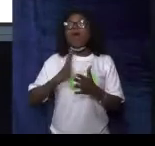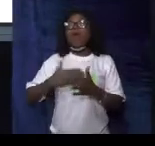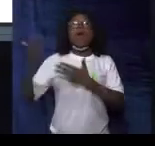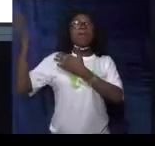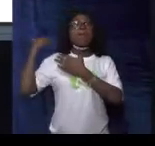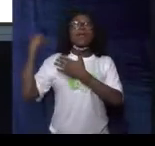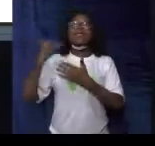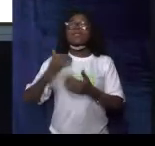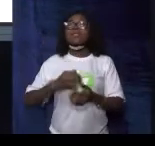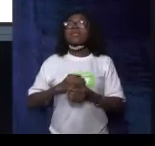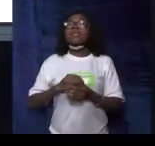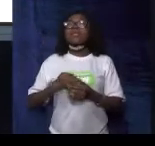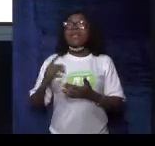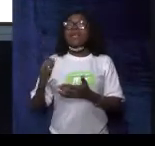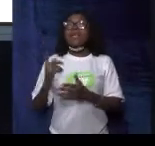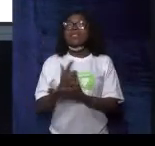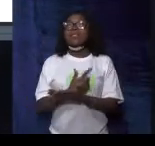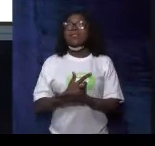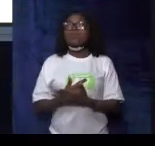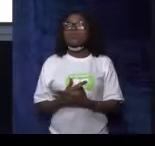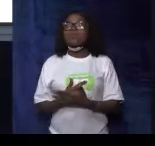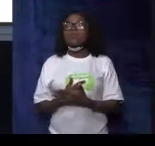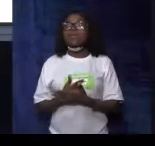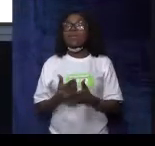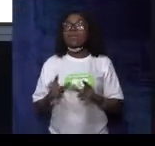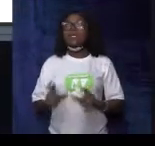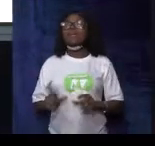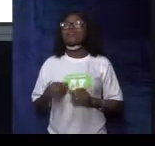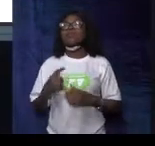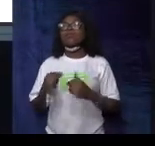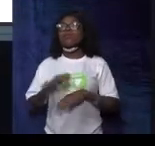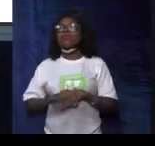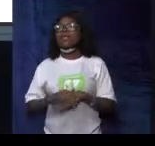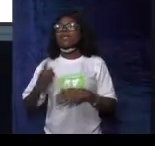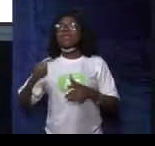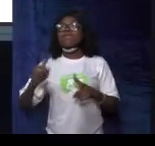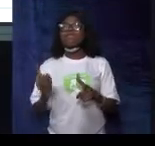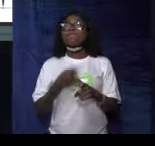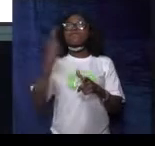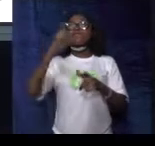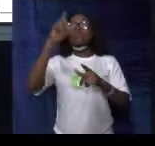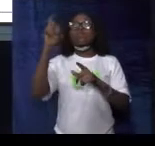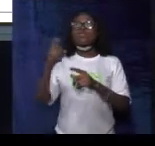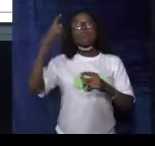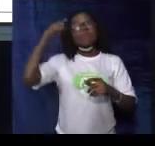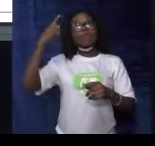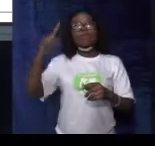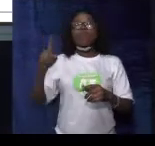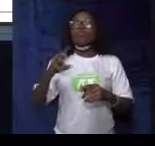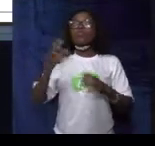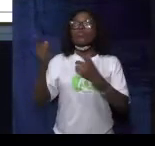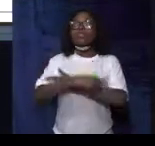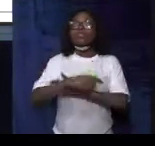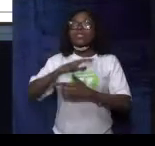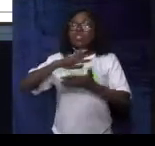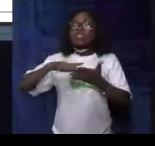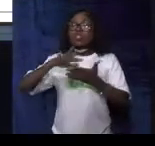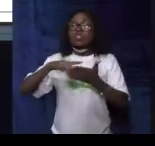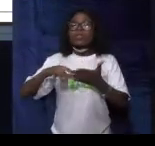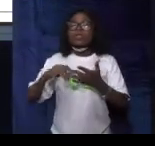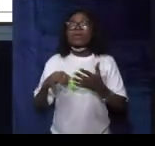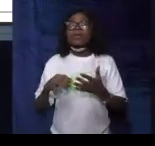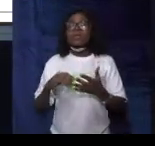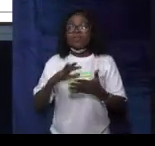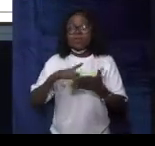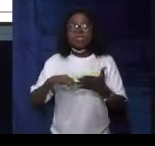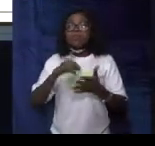So let's just get right to it without wasting much time. The first question for today